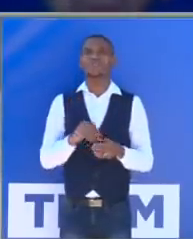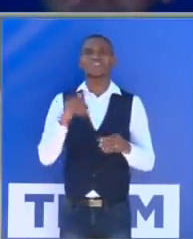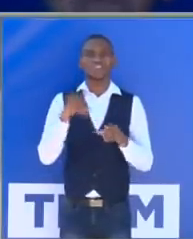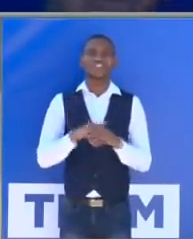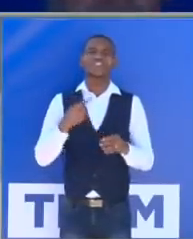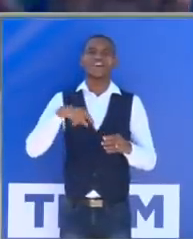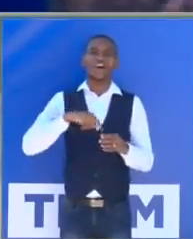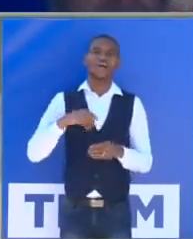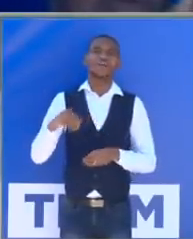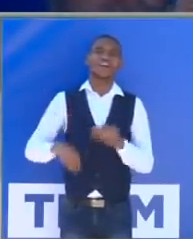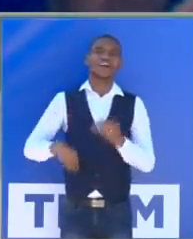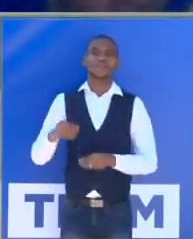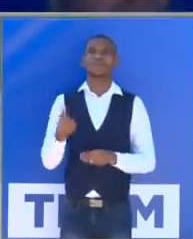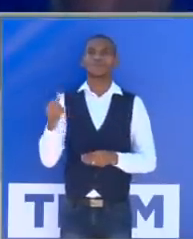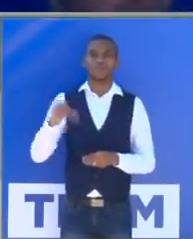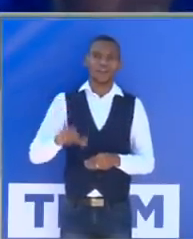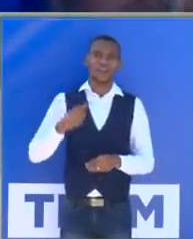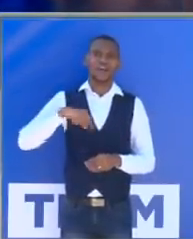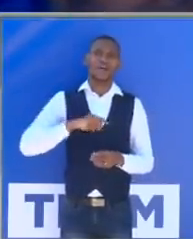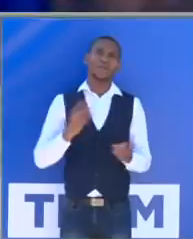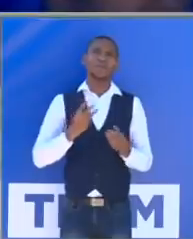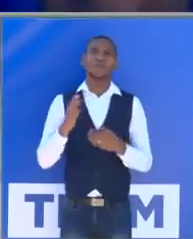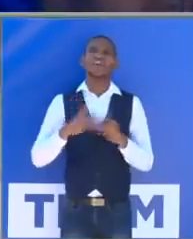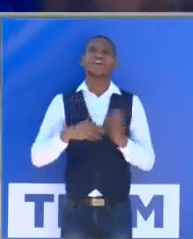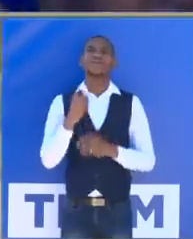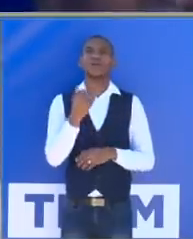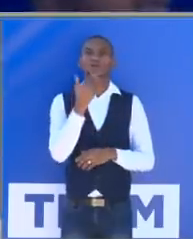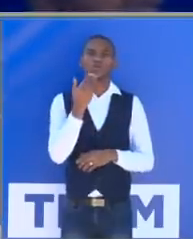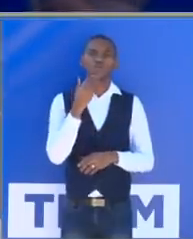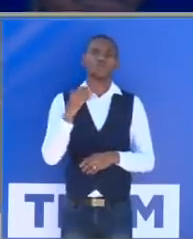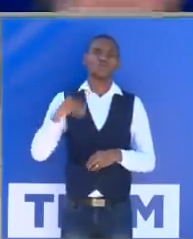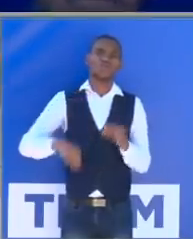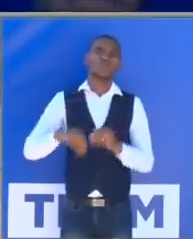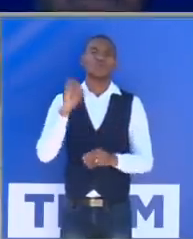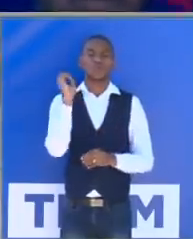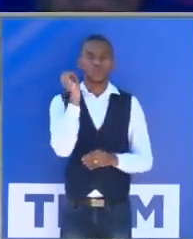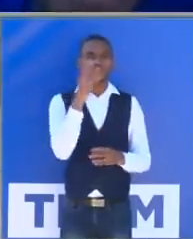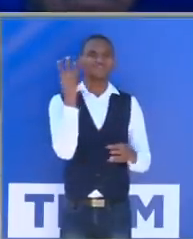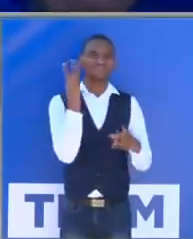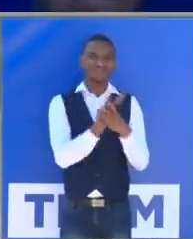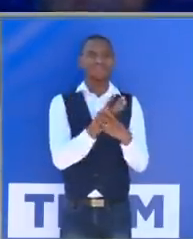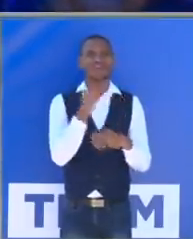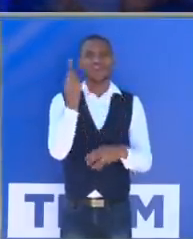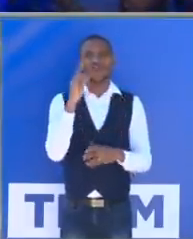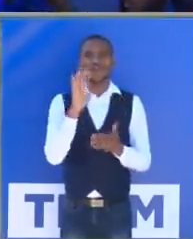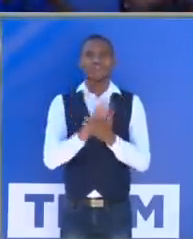and betrayed our people. Anyone who is corrupt, watrongong for 15 years.